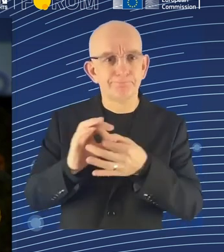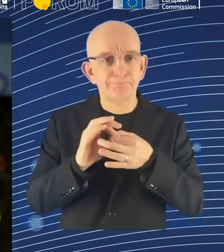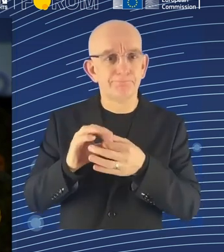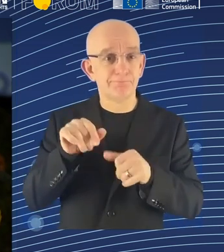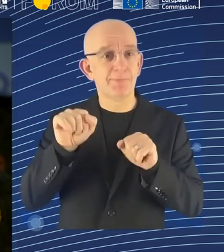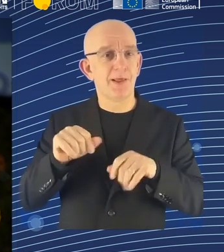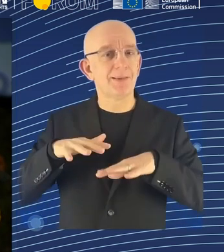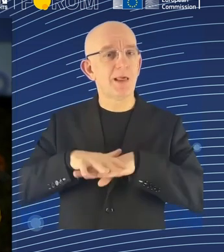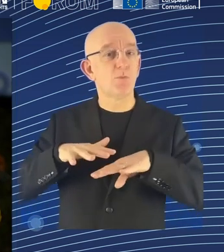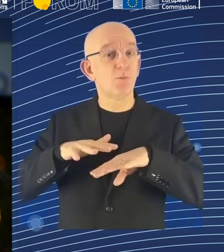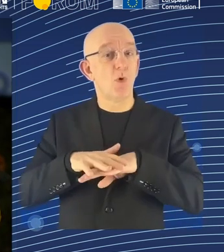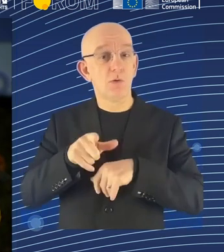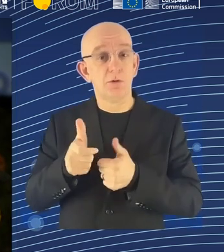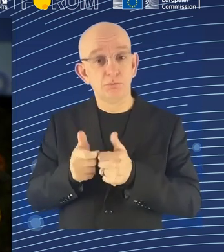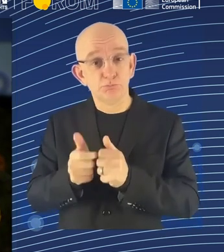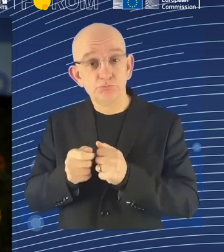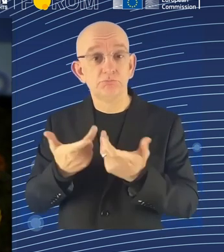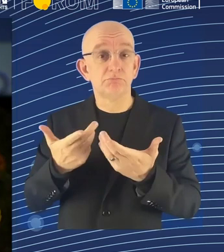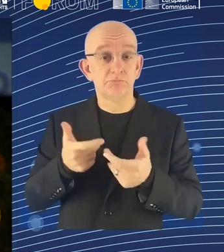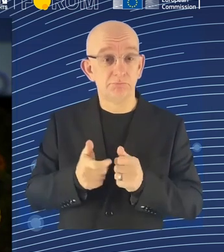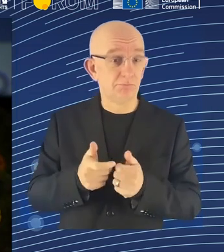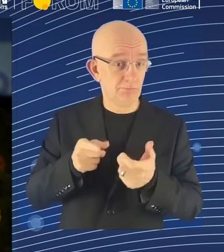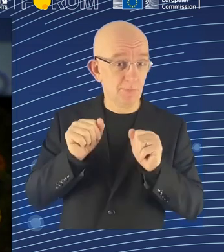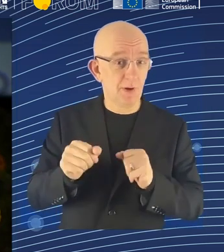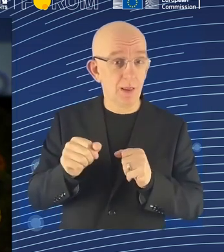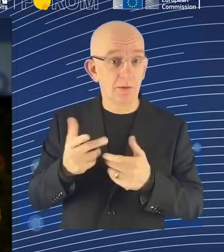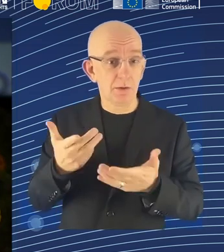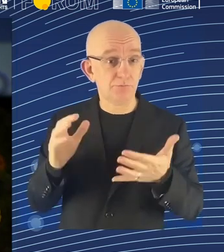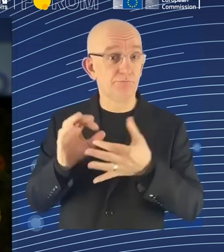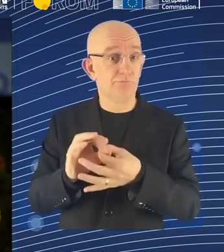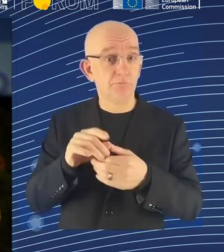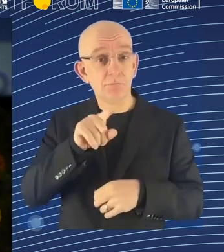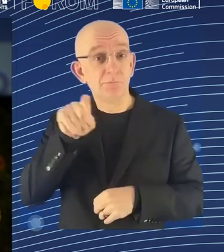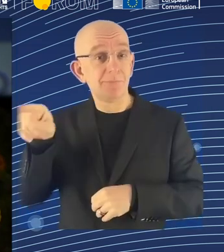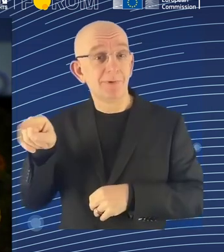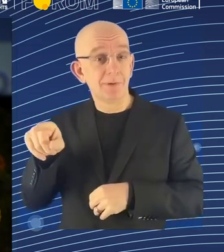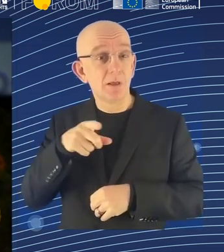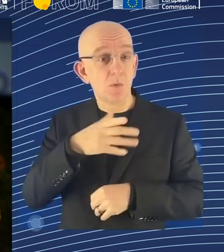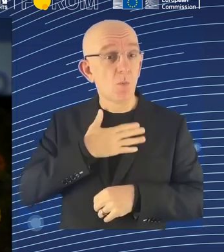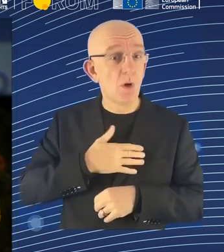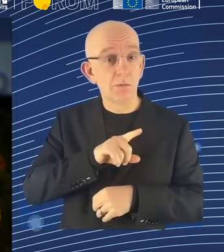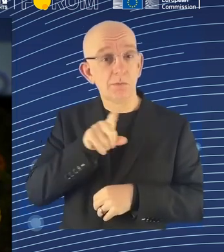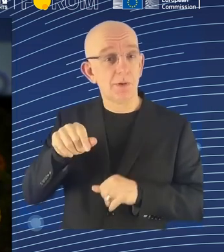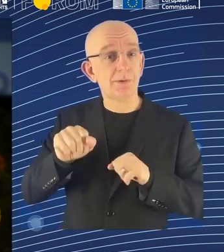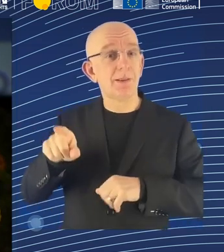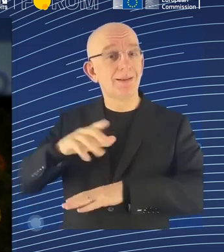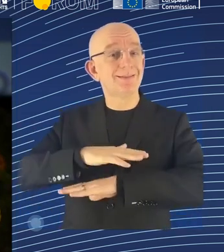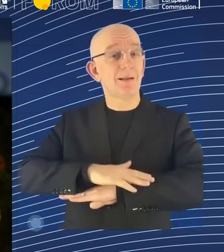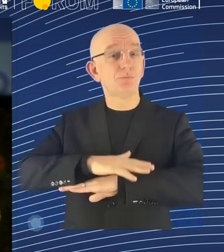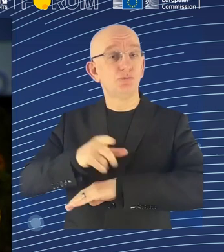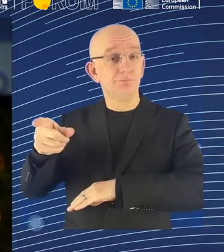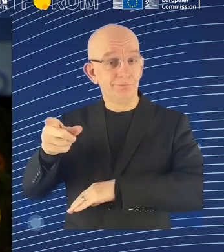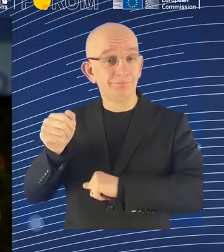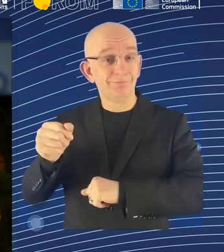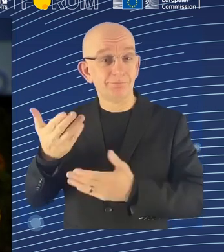Our opening speaker will speak in French. He is the Commissioner for Internal Market. Please join